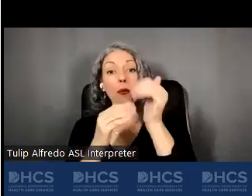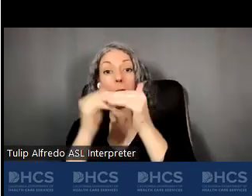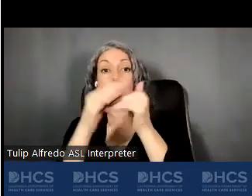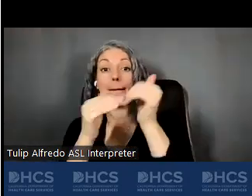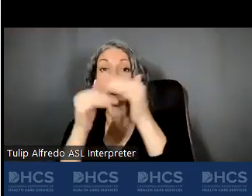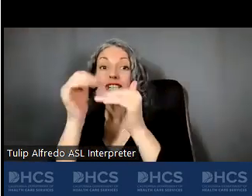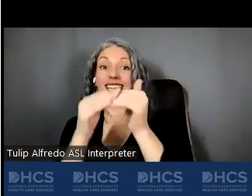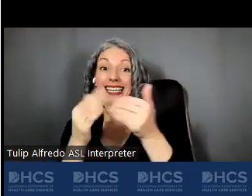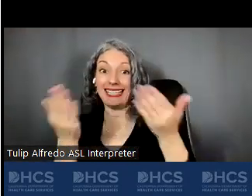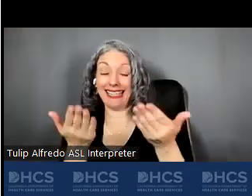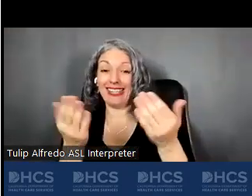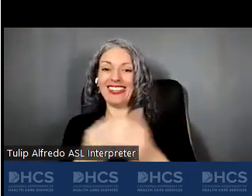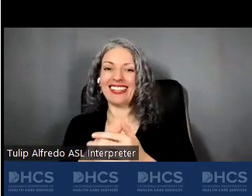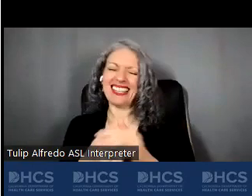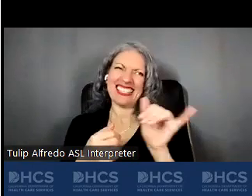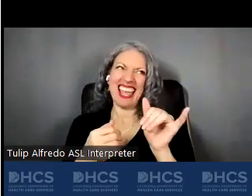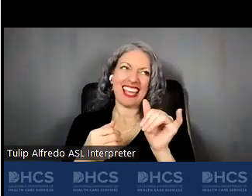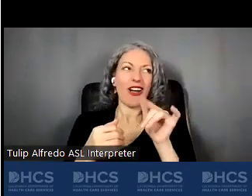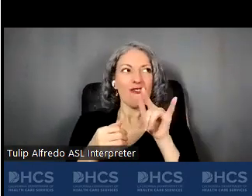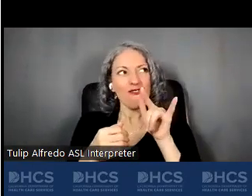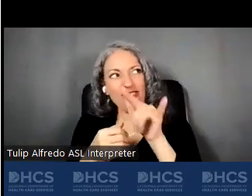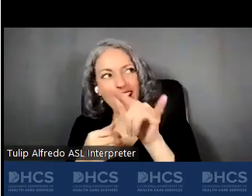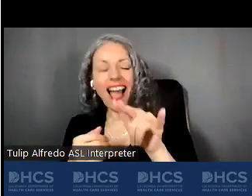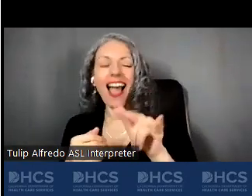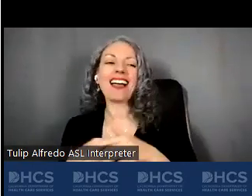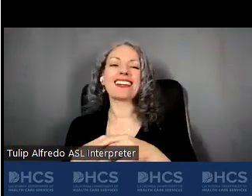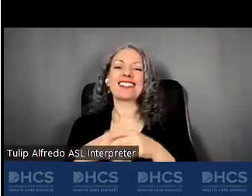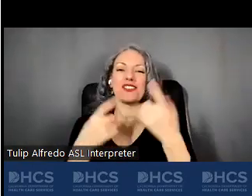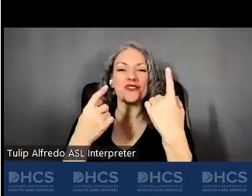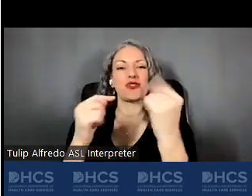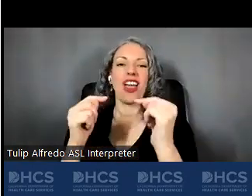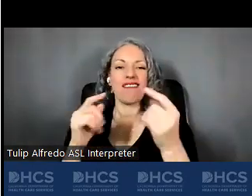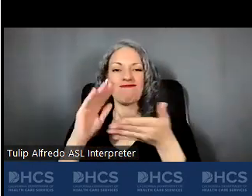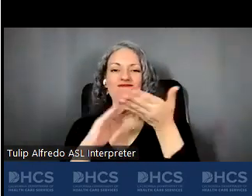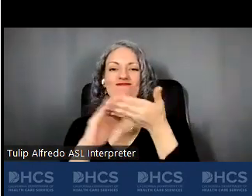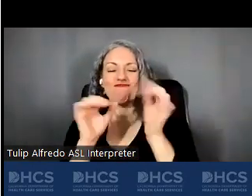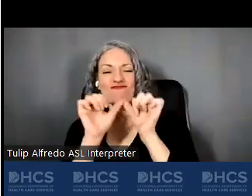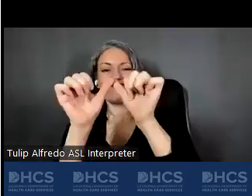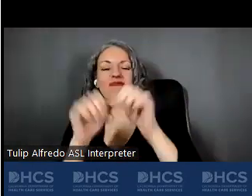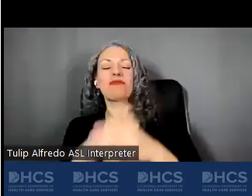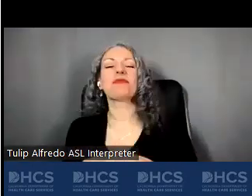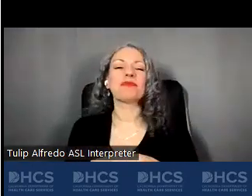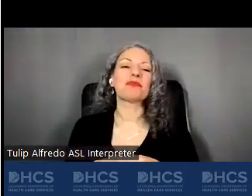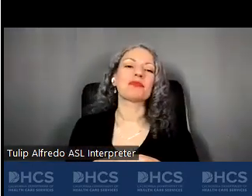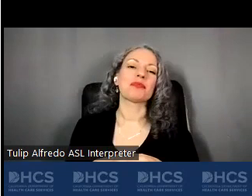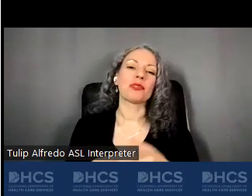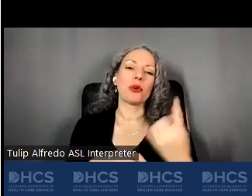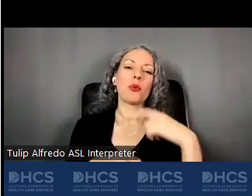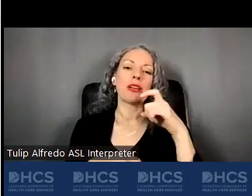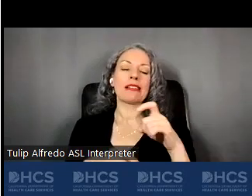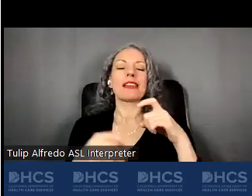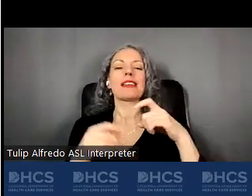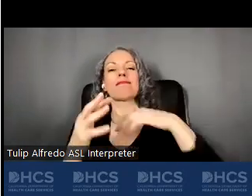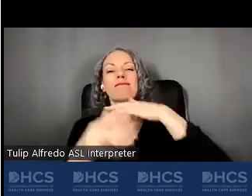we are flying it, so to speak. And so I just want to emphasize that, we really need engagement of our